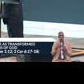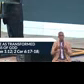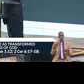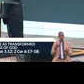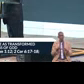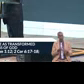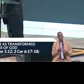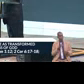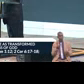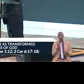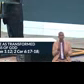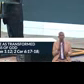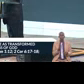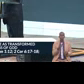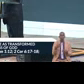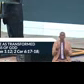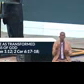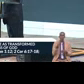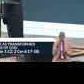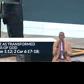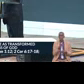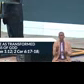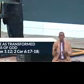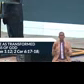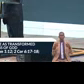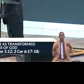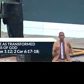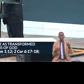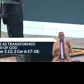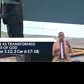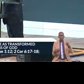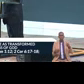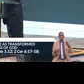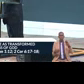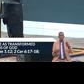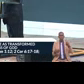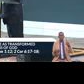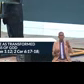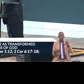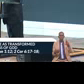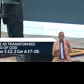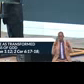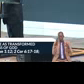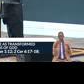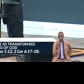out from among them. You've been a gambler, gambling with money,